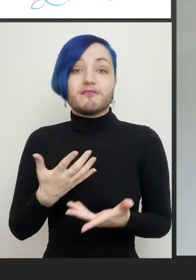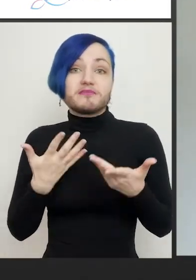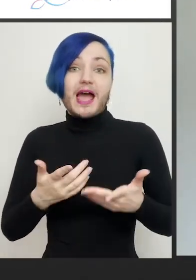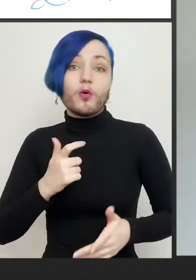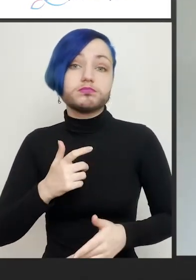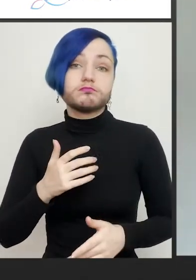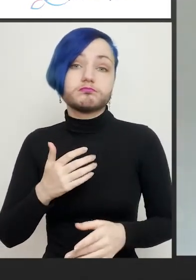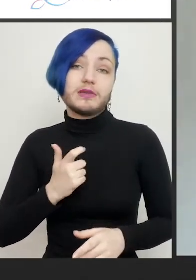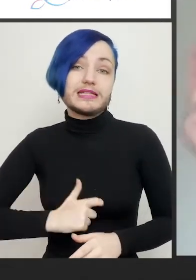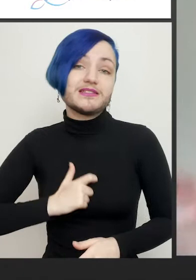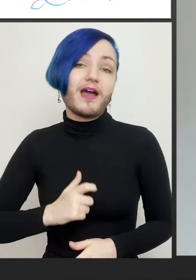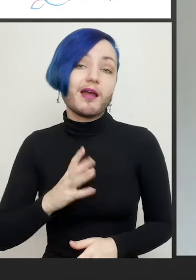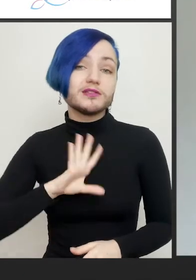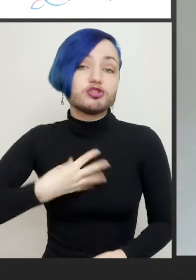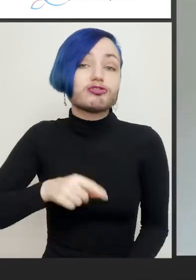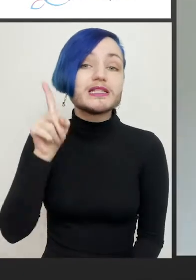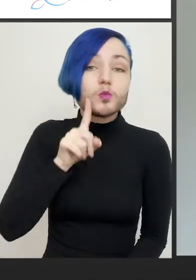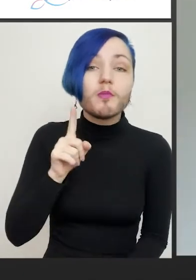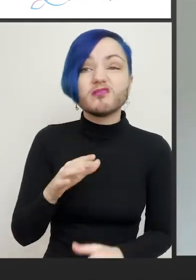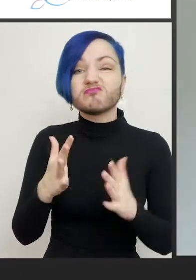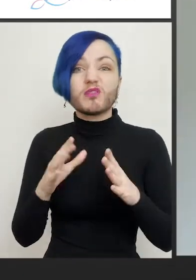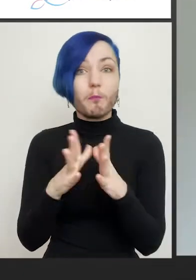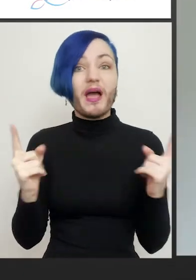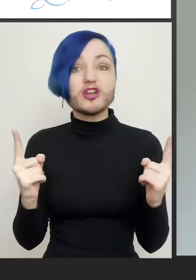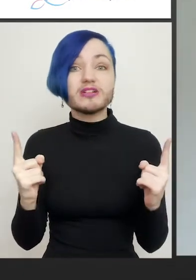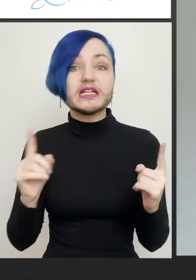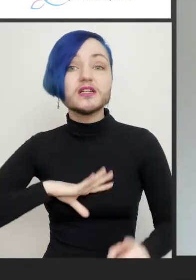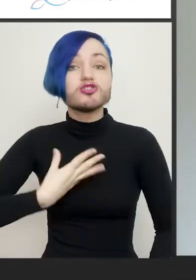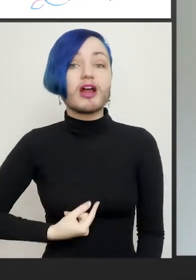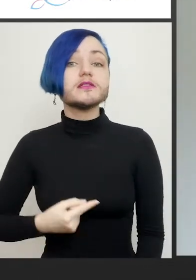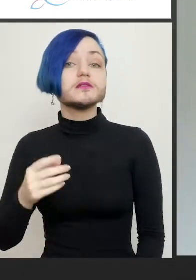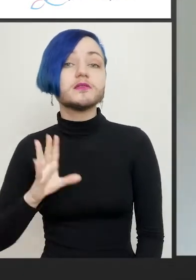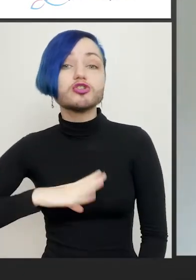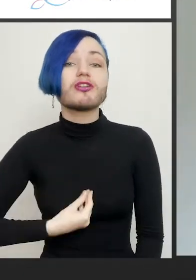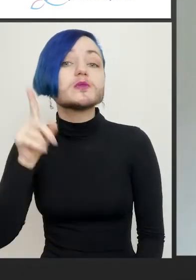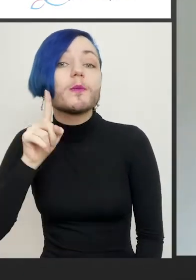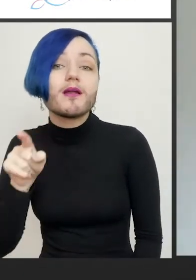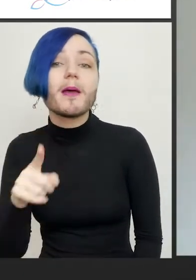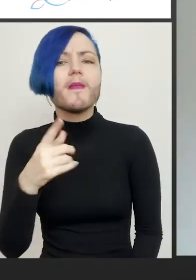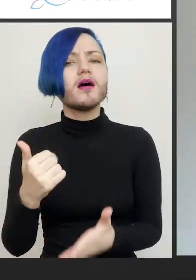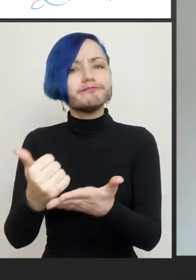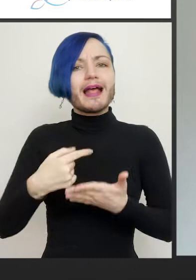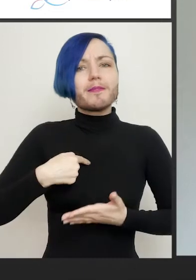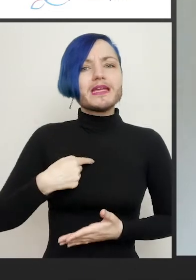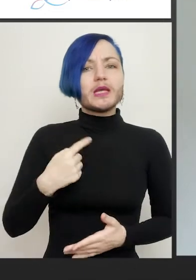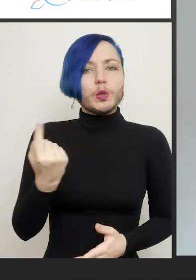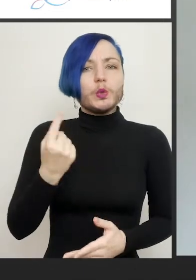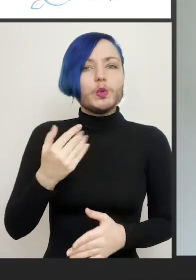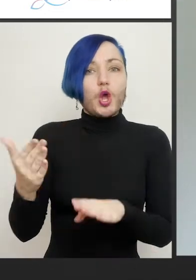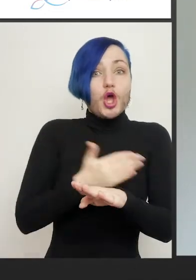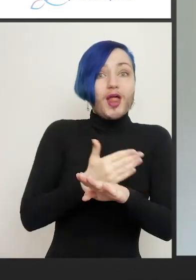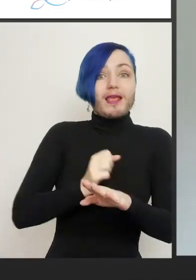woman in quite, I guess what people would say, a binary way, actually the people that helped me the most early in my transition were non-binary people,